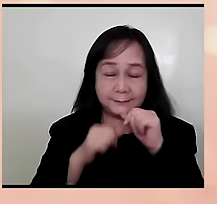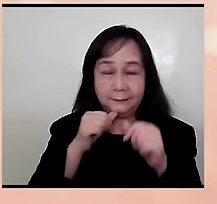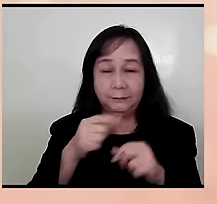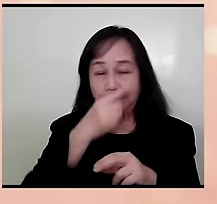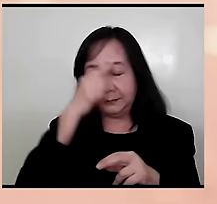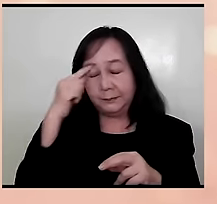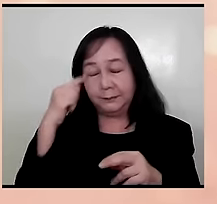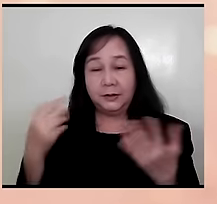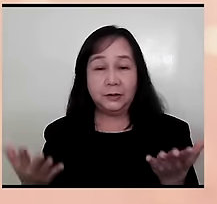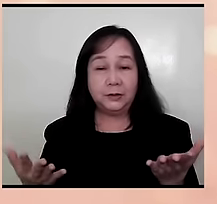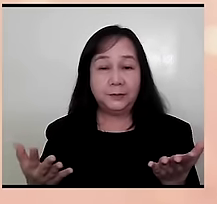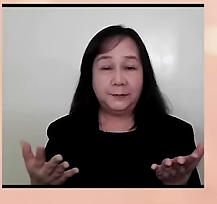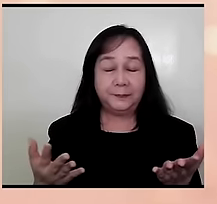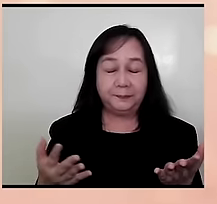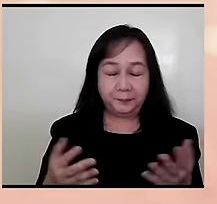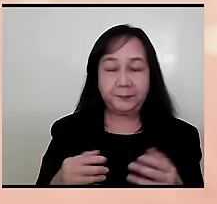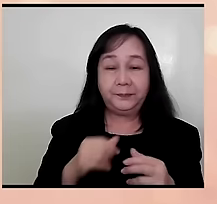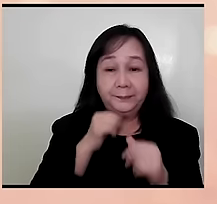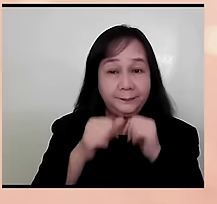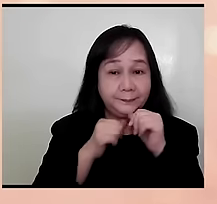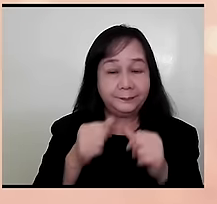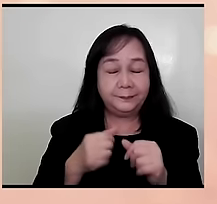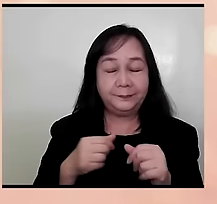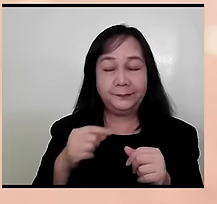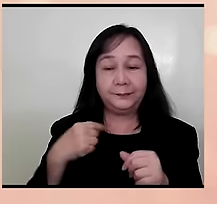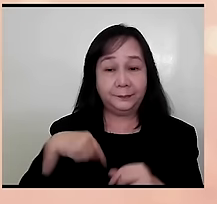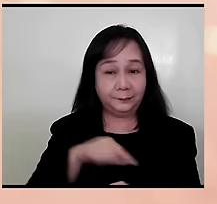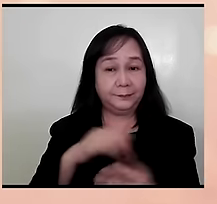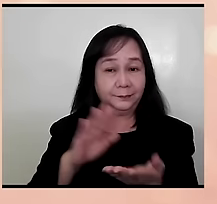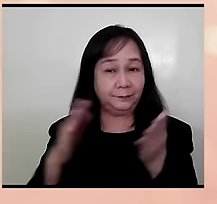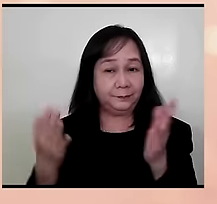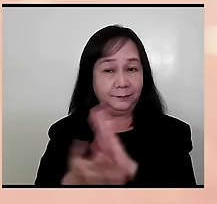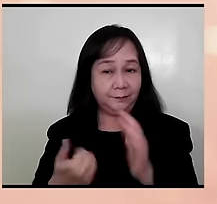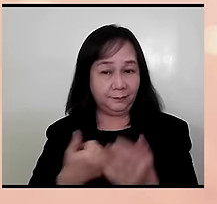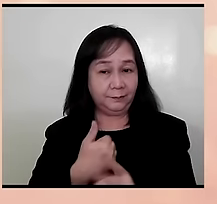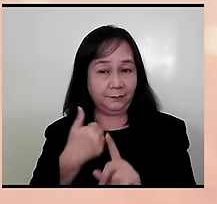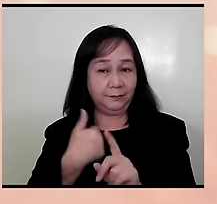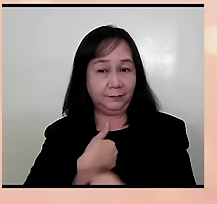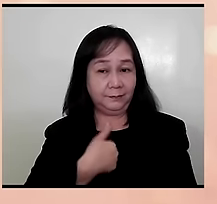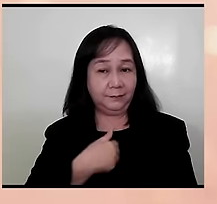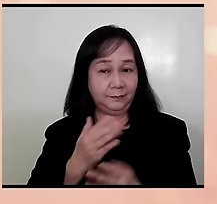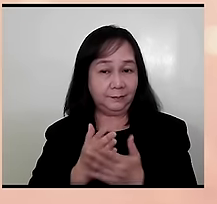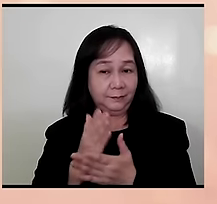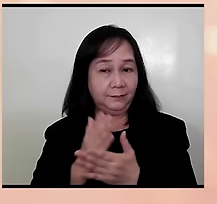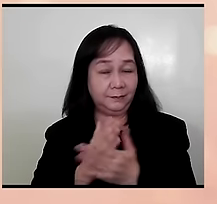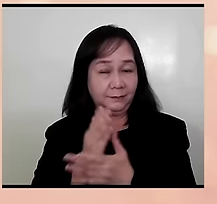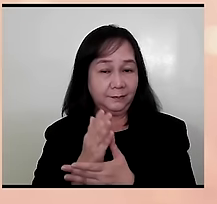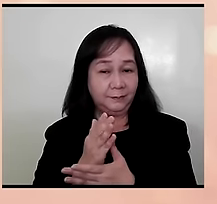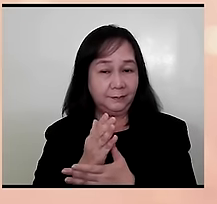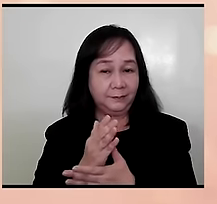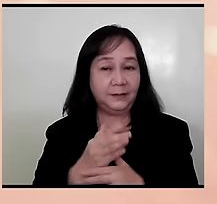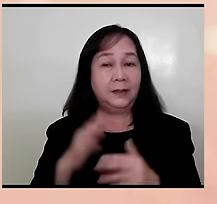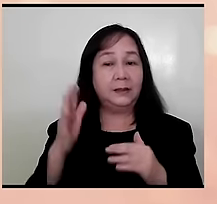become self-righteous, condemning the wounded rather than healing them.